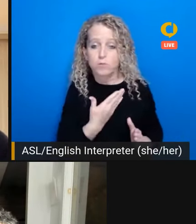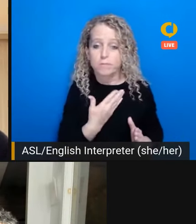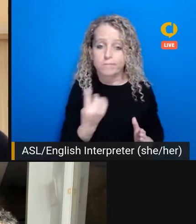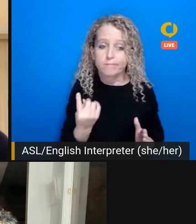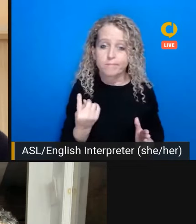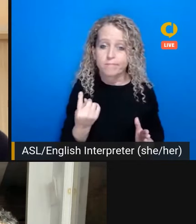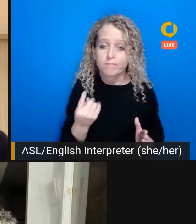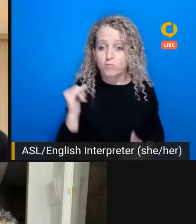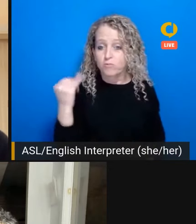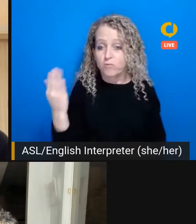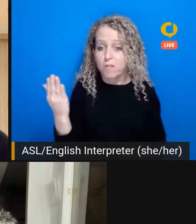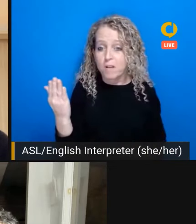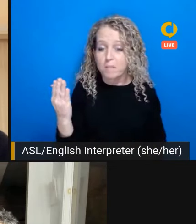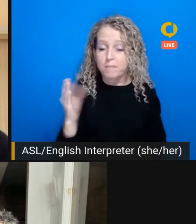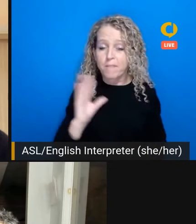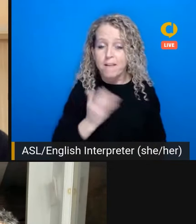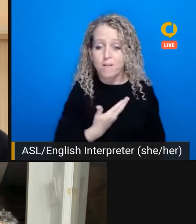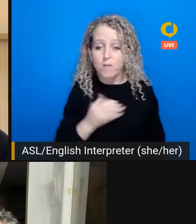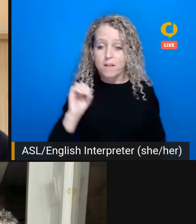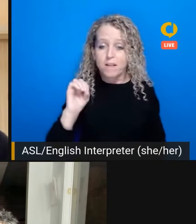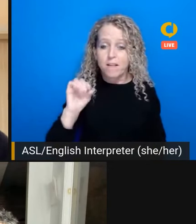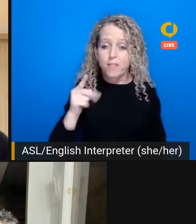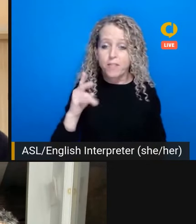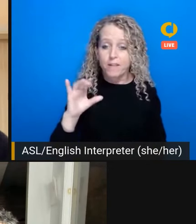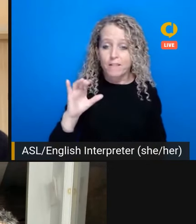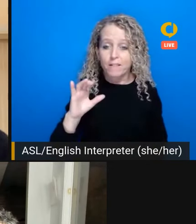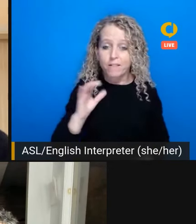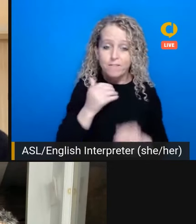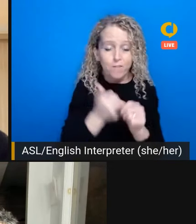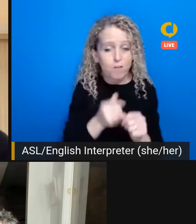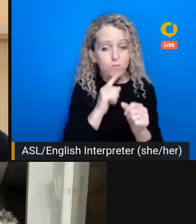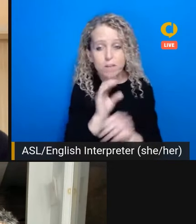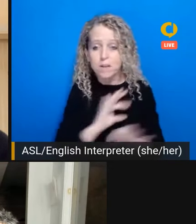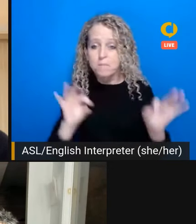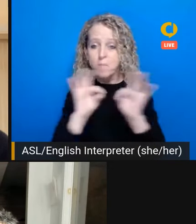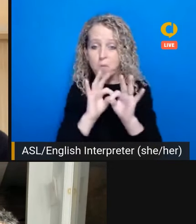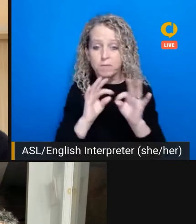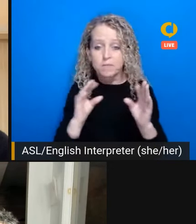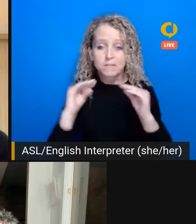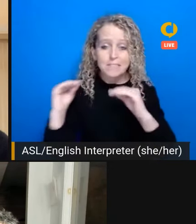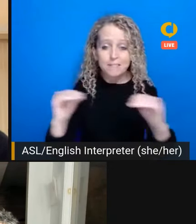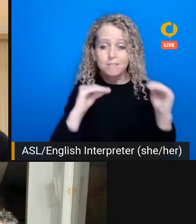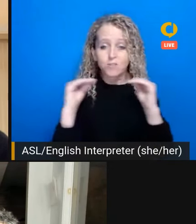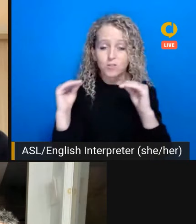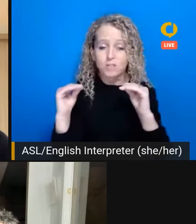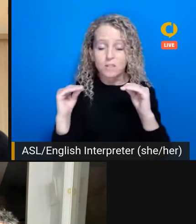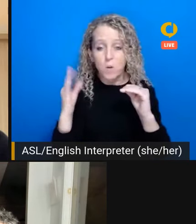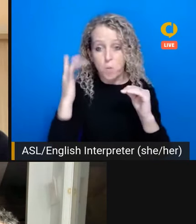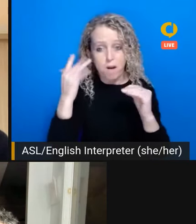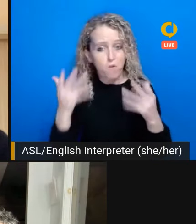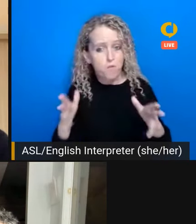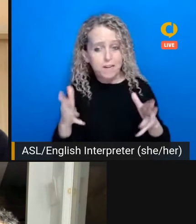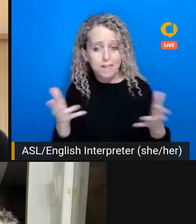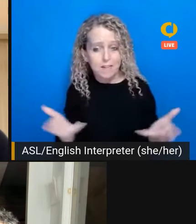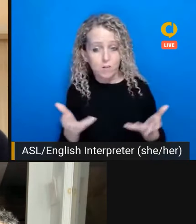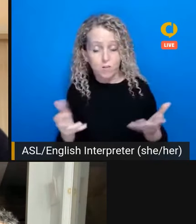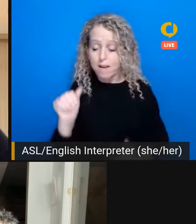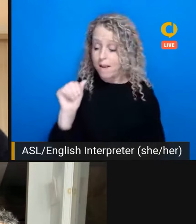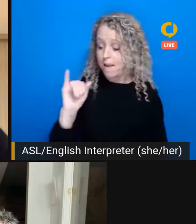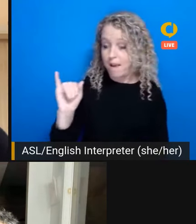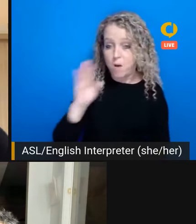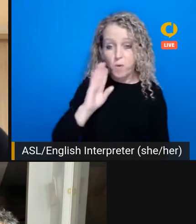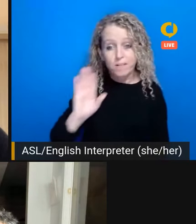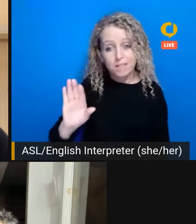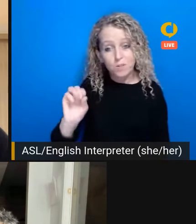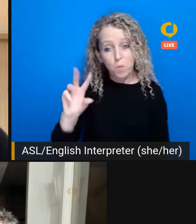make it accessible. And because it's here. I don't think it's going to be a class in itself, because this